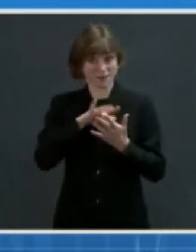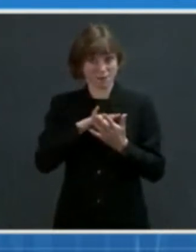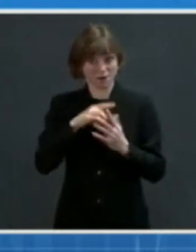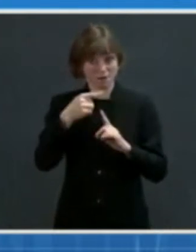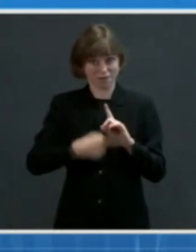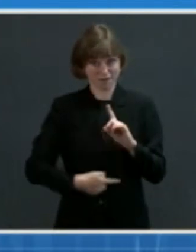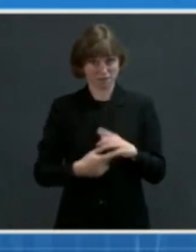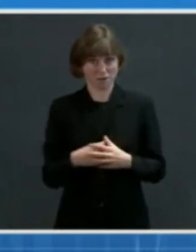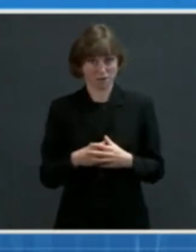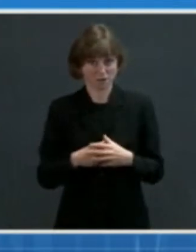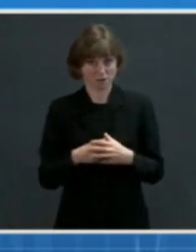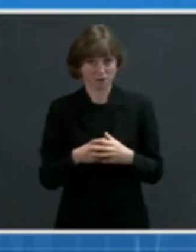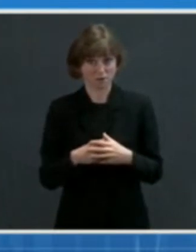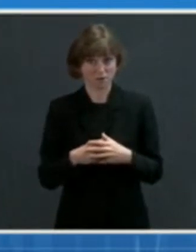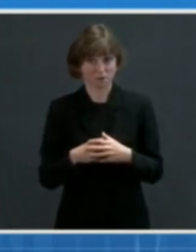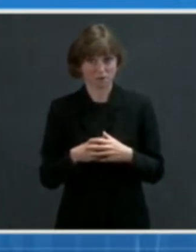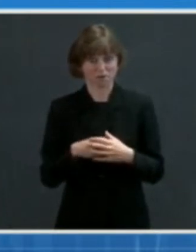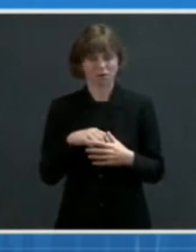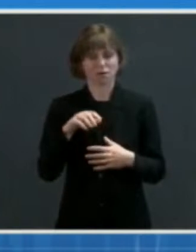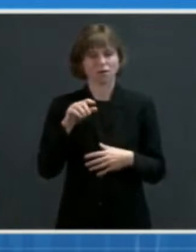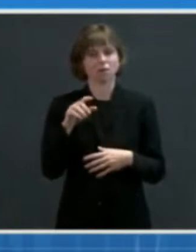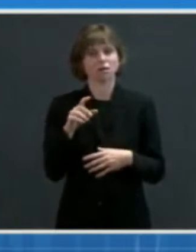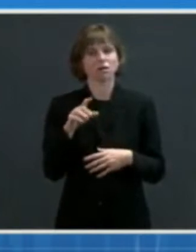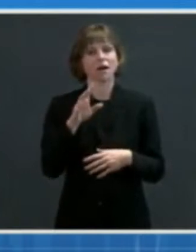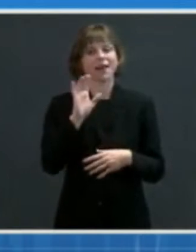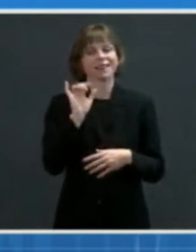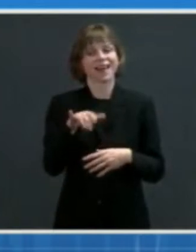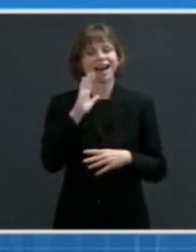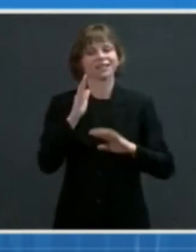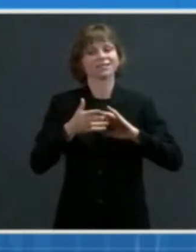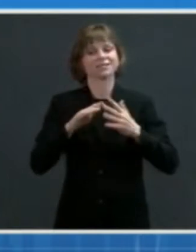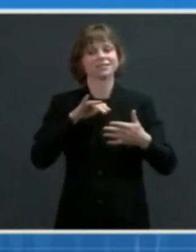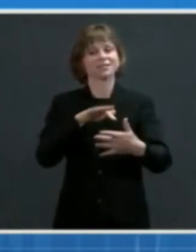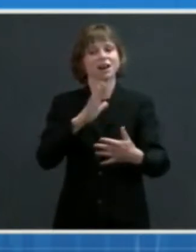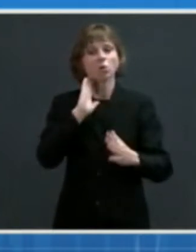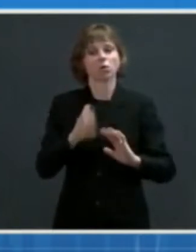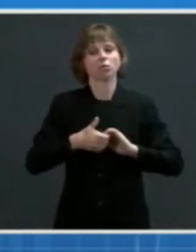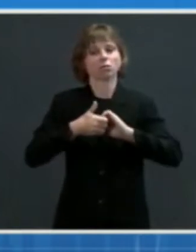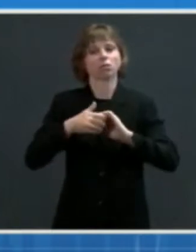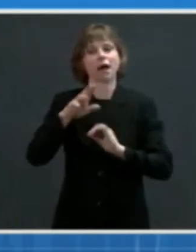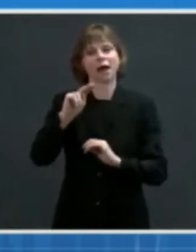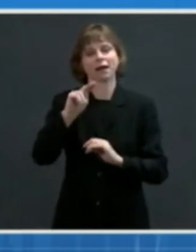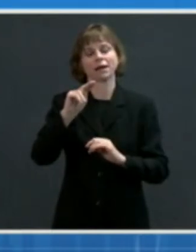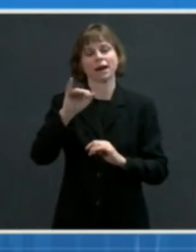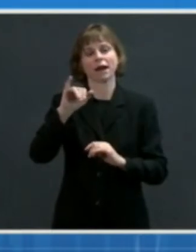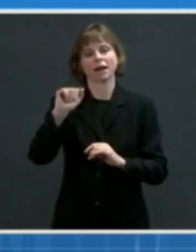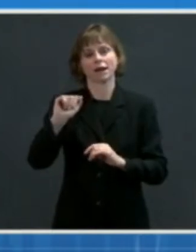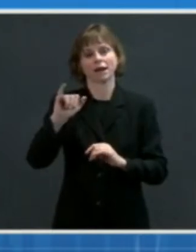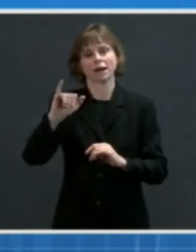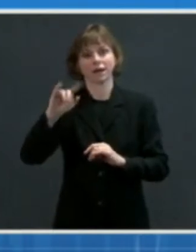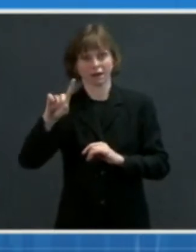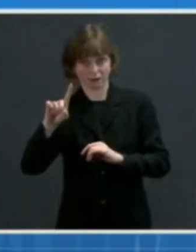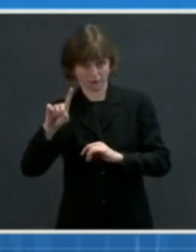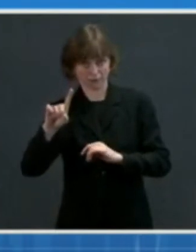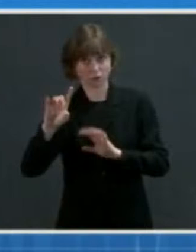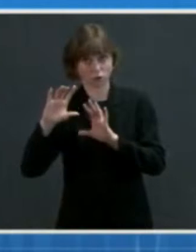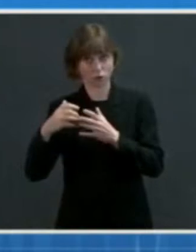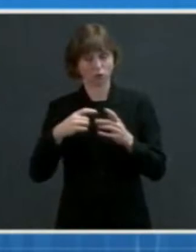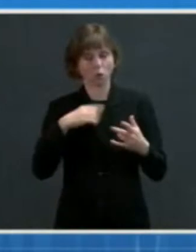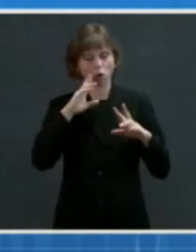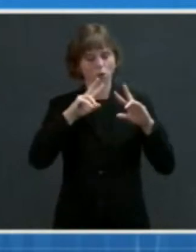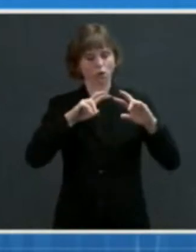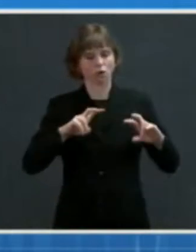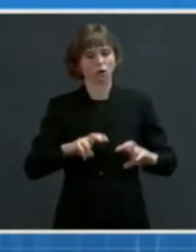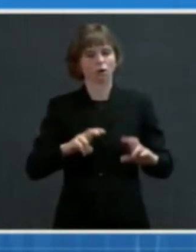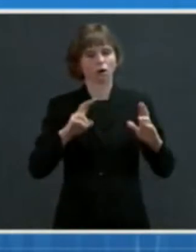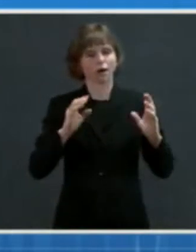be a study that it's done in collaboration with our group at NIAID. in which we will look at both naive